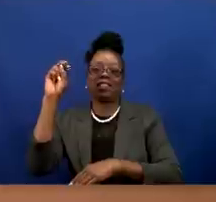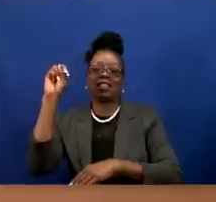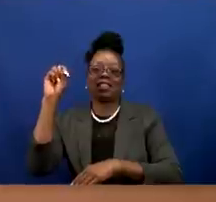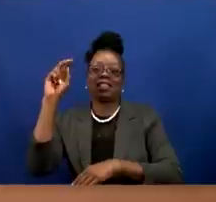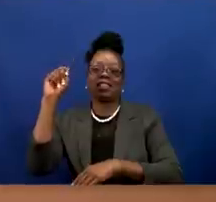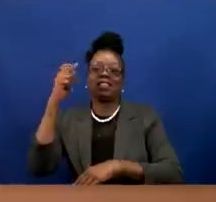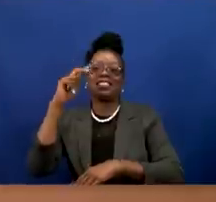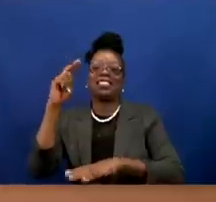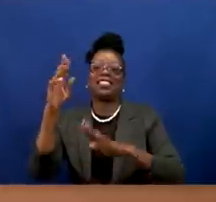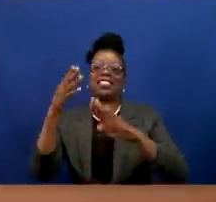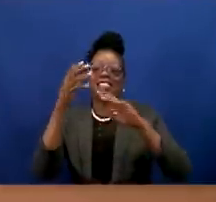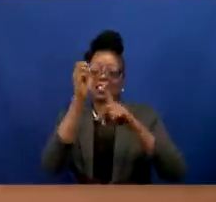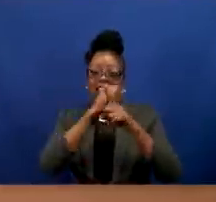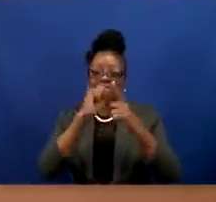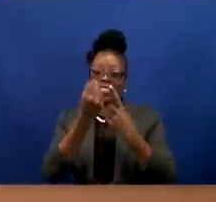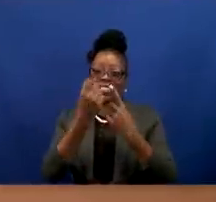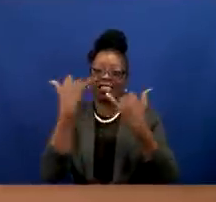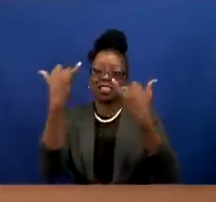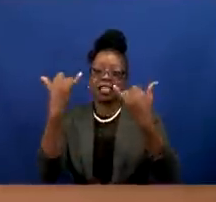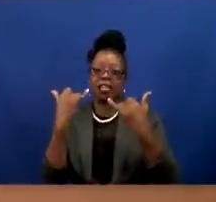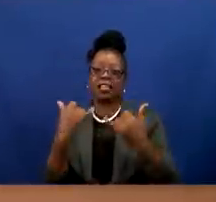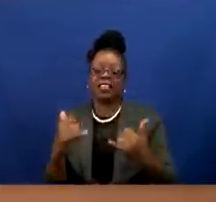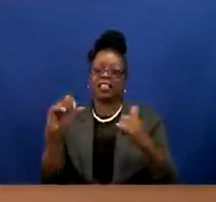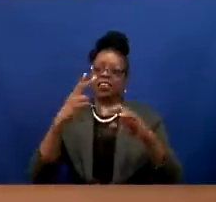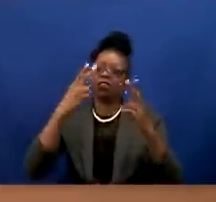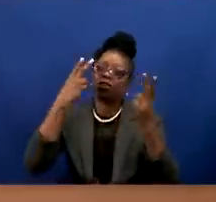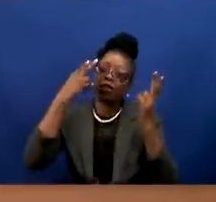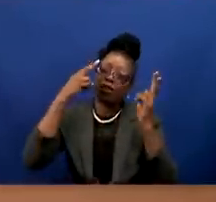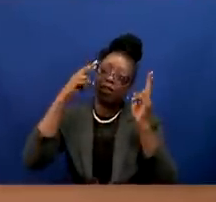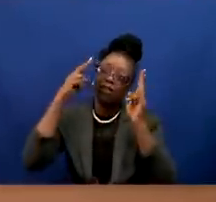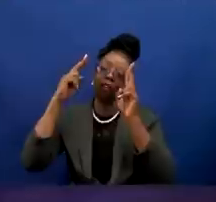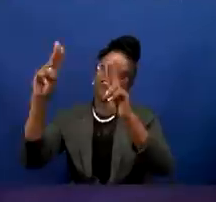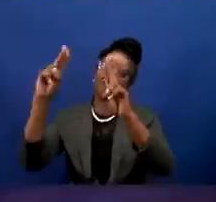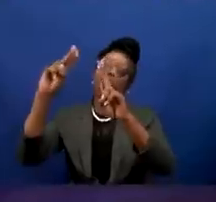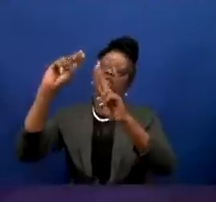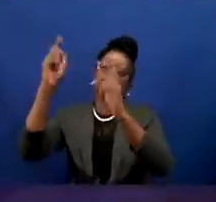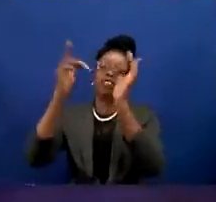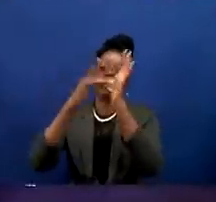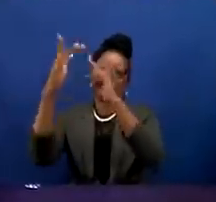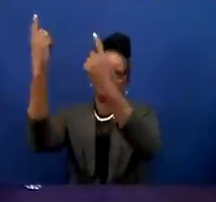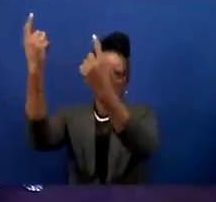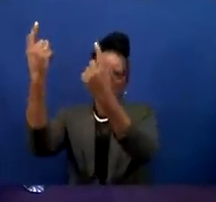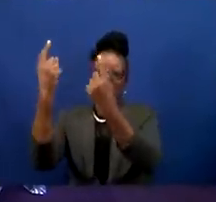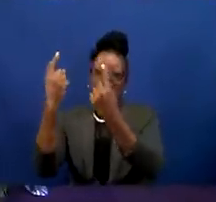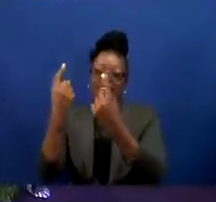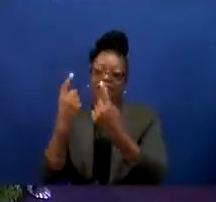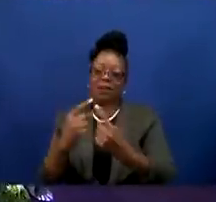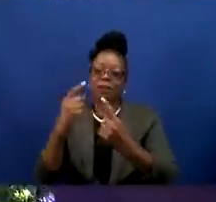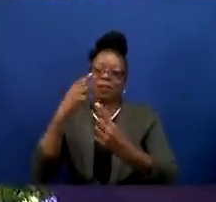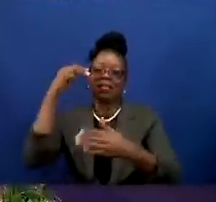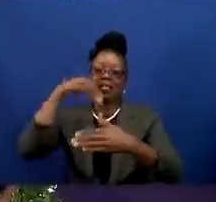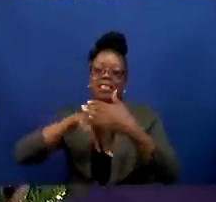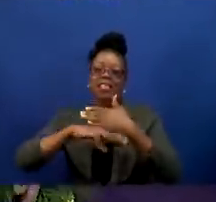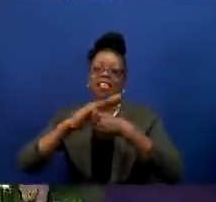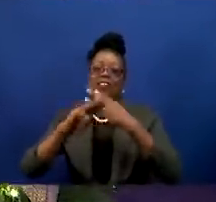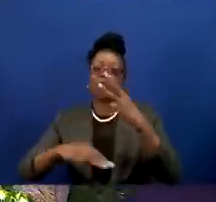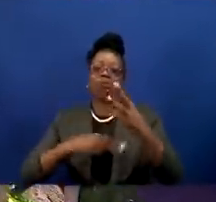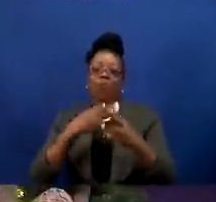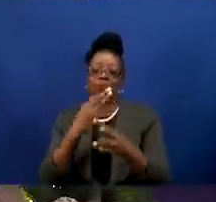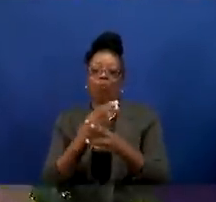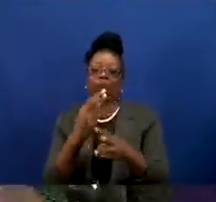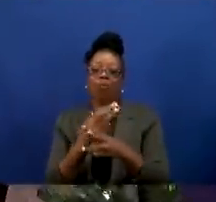for the Christian church helps us to look forward to the coming of the Lord Jesus Christ into our world. And so we